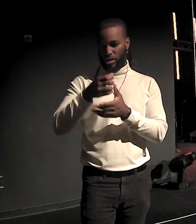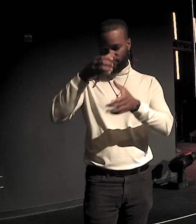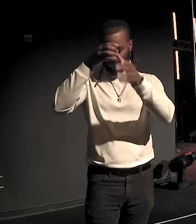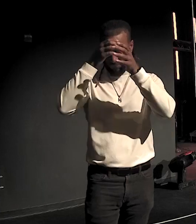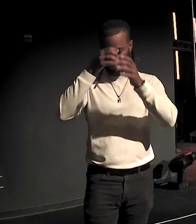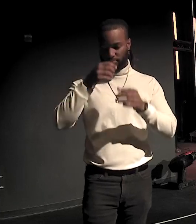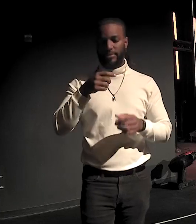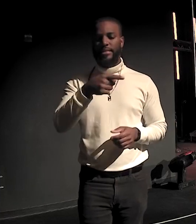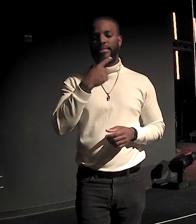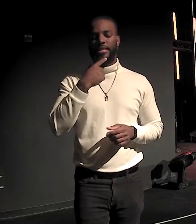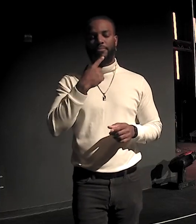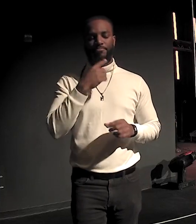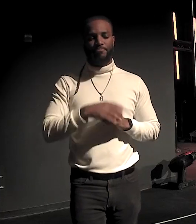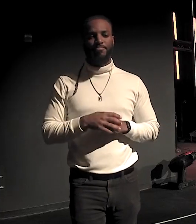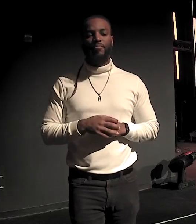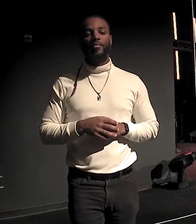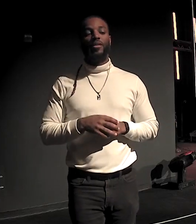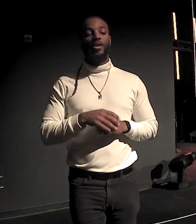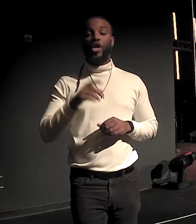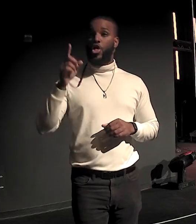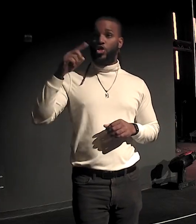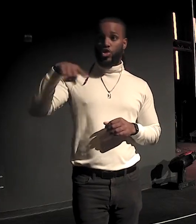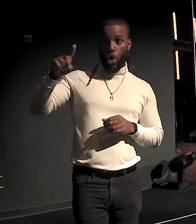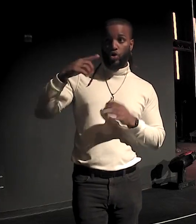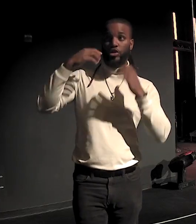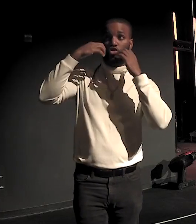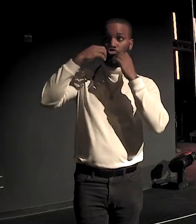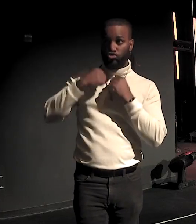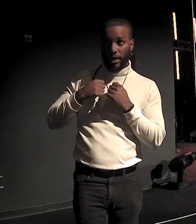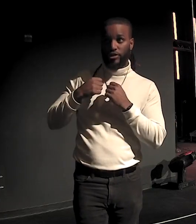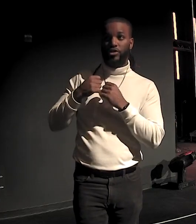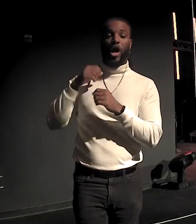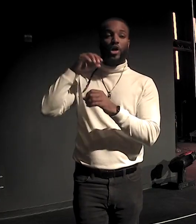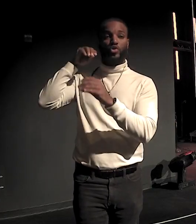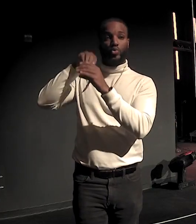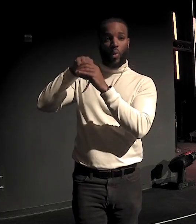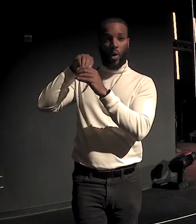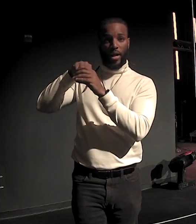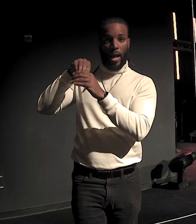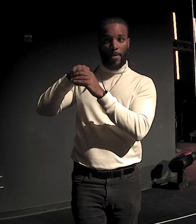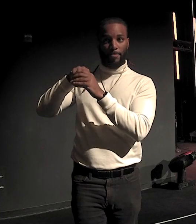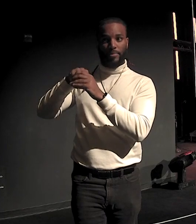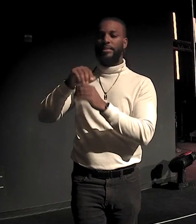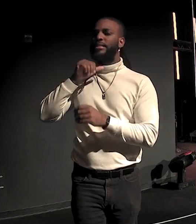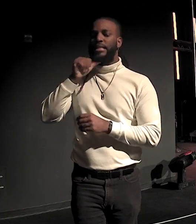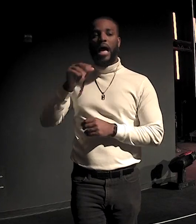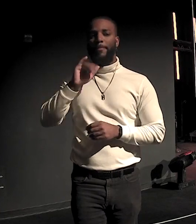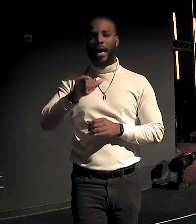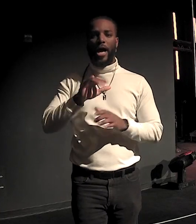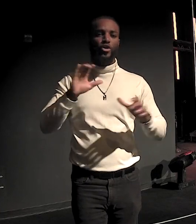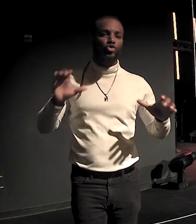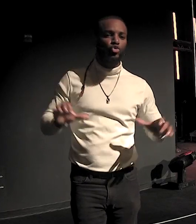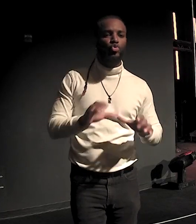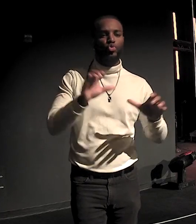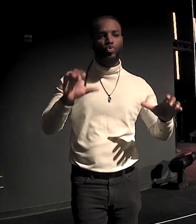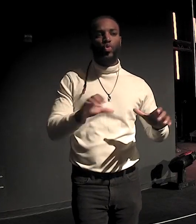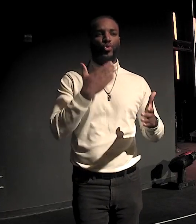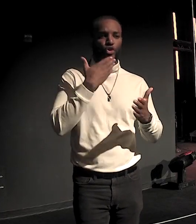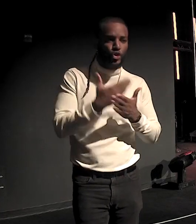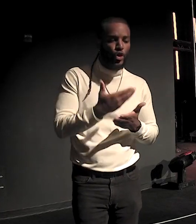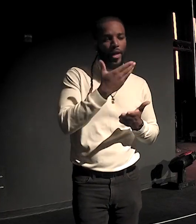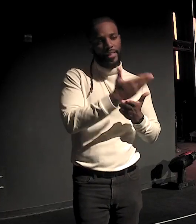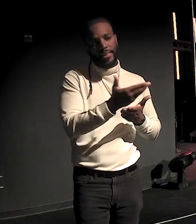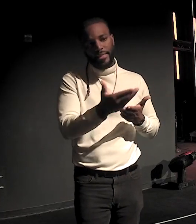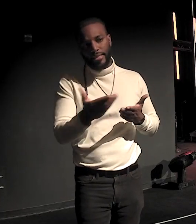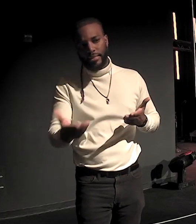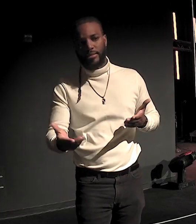it this way. He said, those treasures are stored up not by performing meritorious acts, or